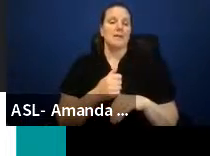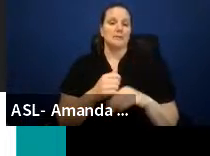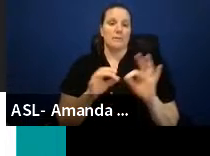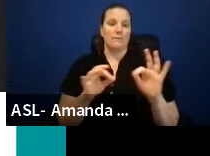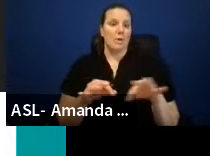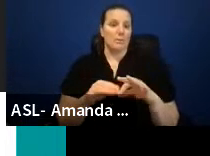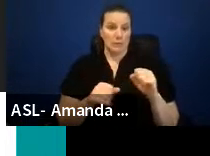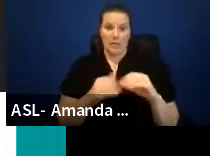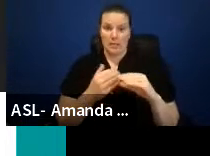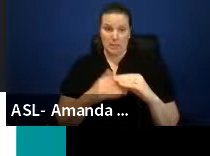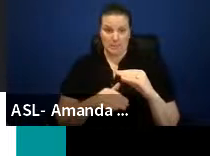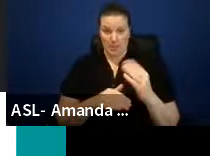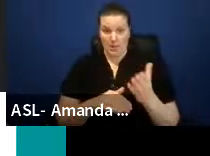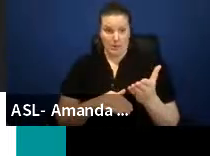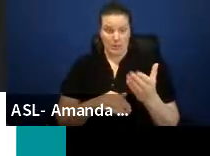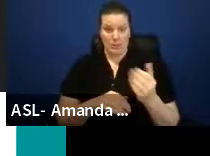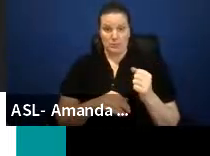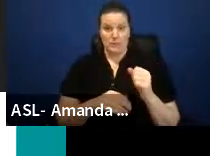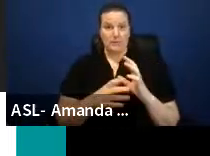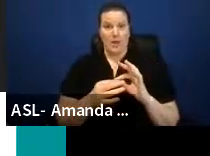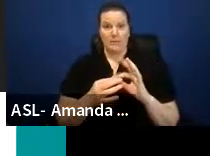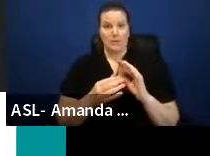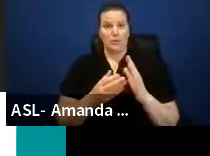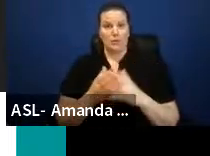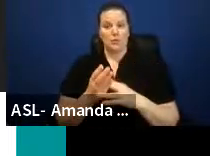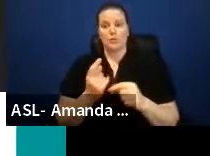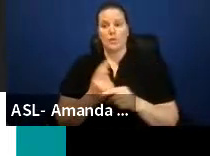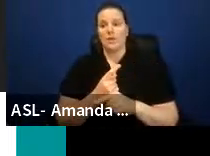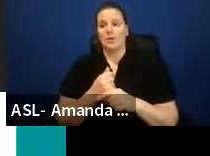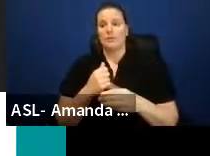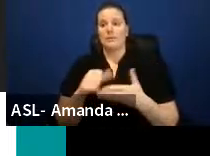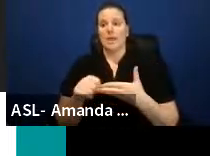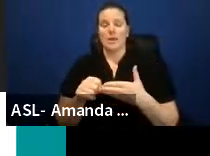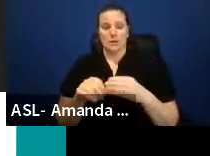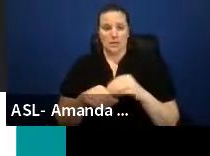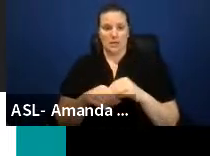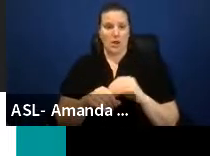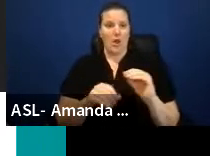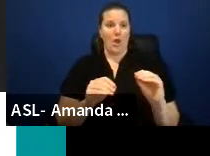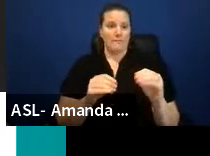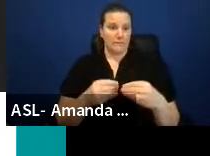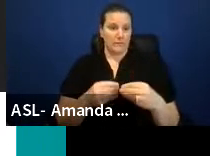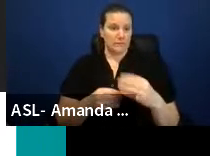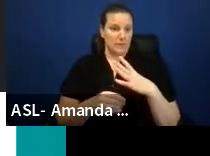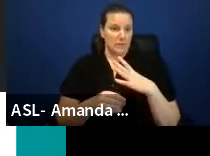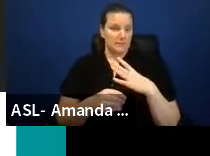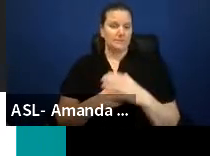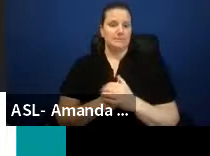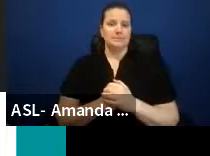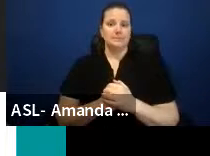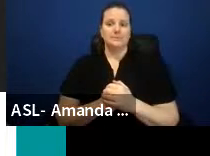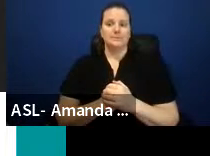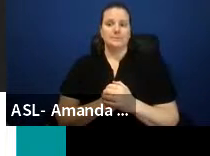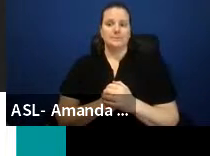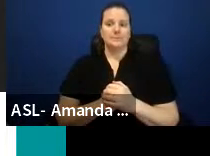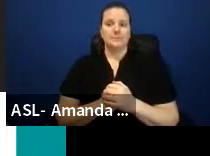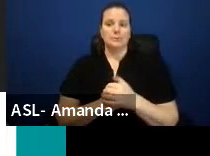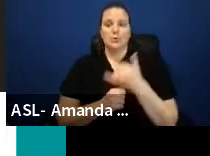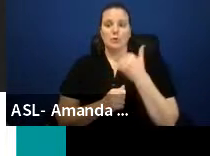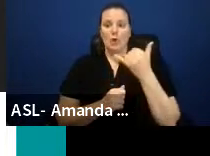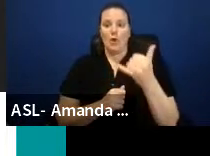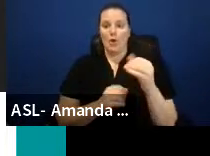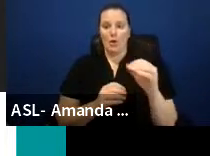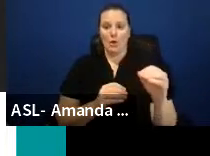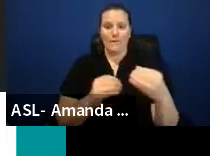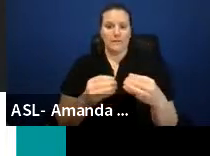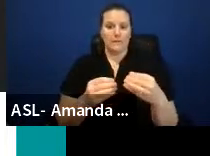email, you can send a comment through regular mail to our office. You can also call our office